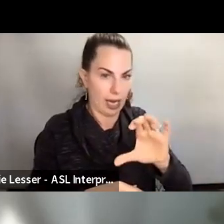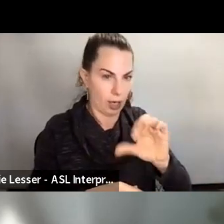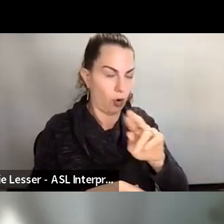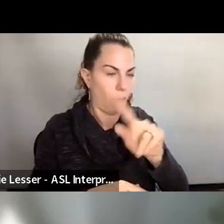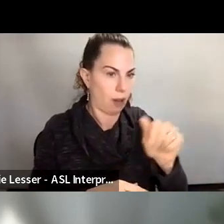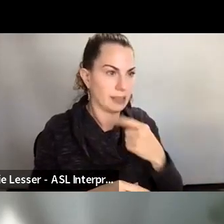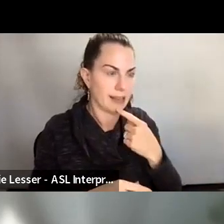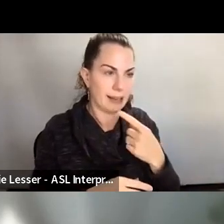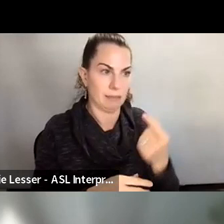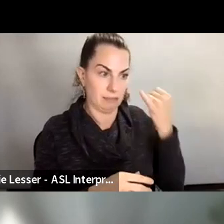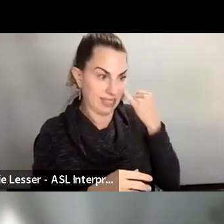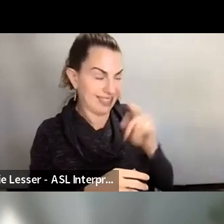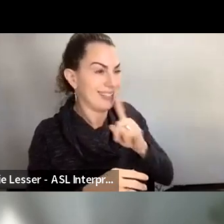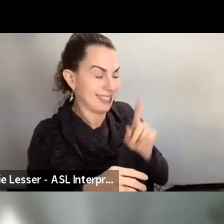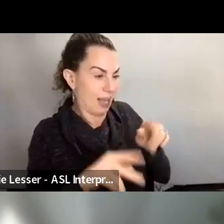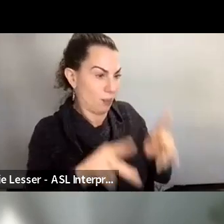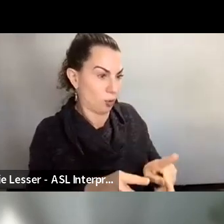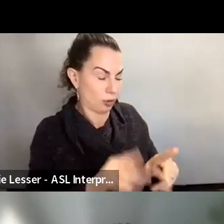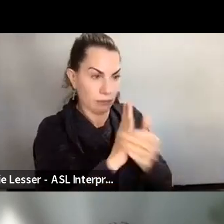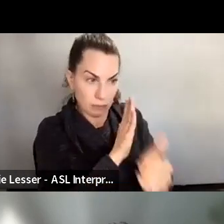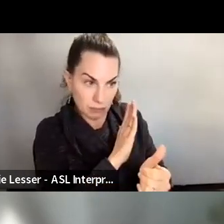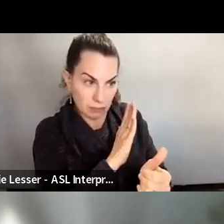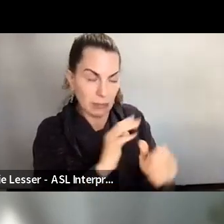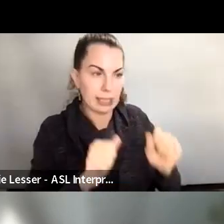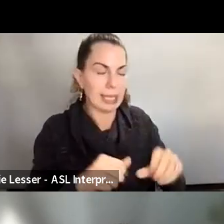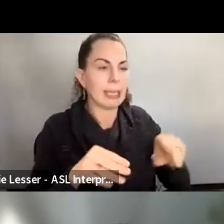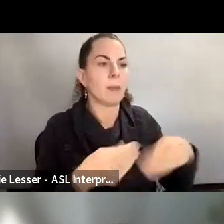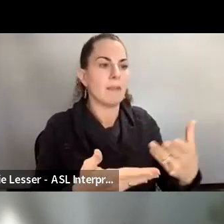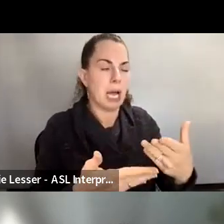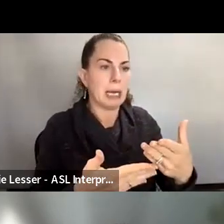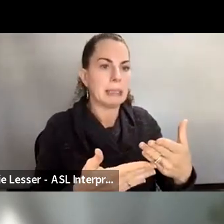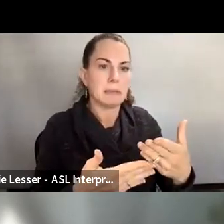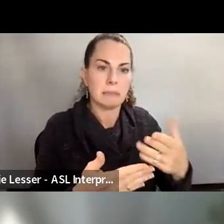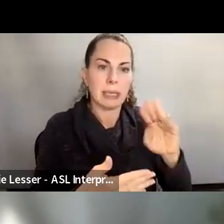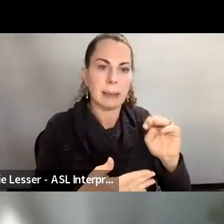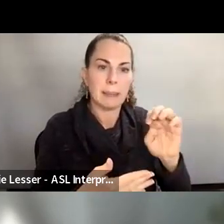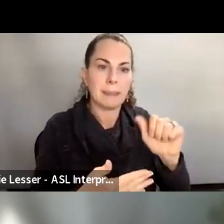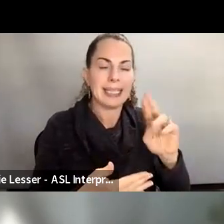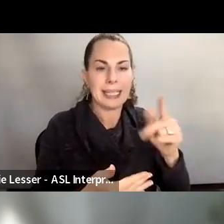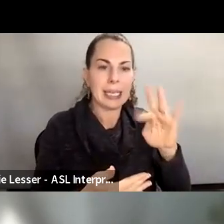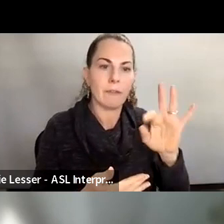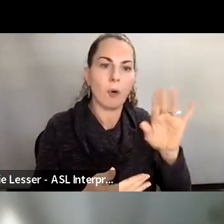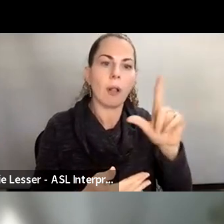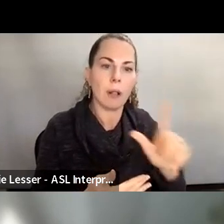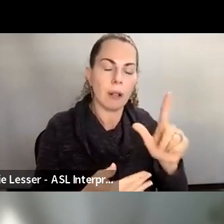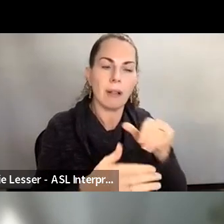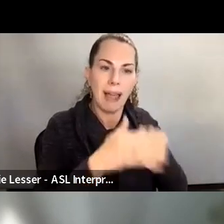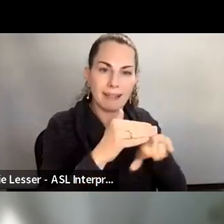and if they can provide that meaningful access. I mean, competency, and this is Carla's point too, is more than self-identifying as